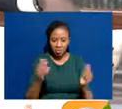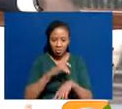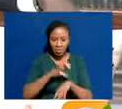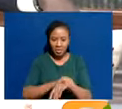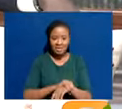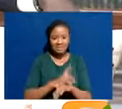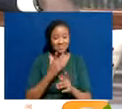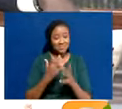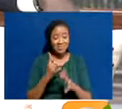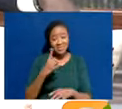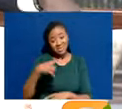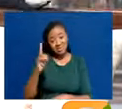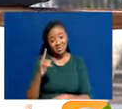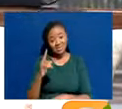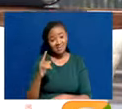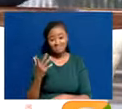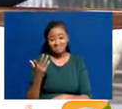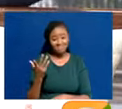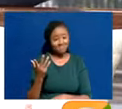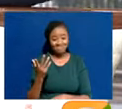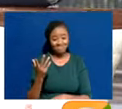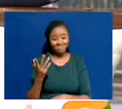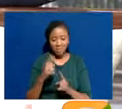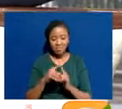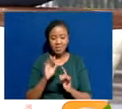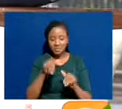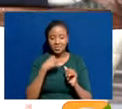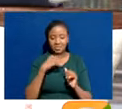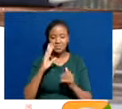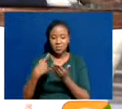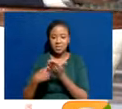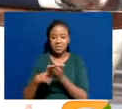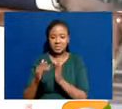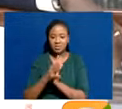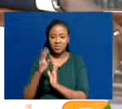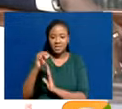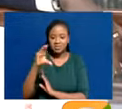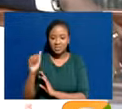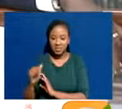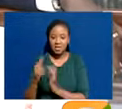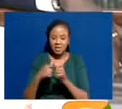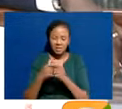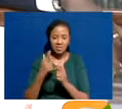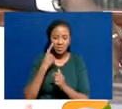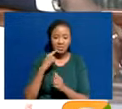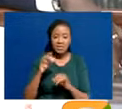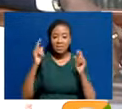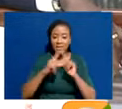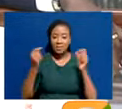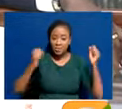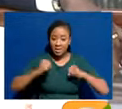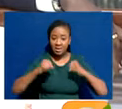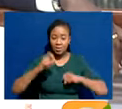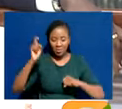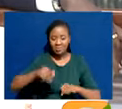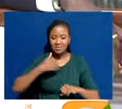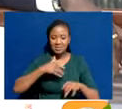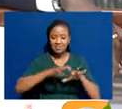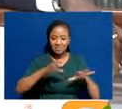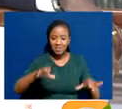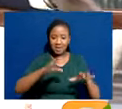wrong one. So that one, I'll check out. I'll speak to the MC and the MP. But we agreed we must have markets, you know?